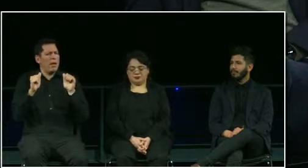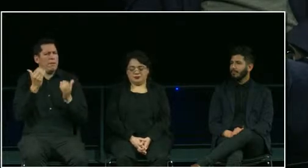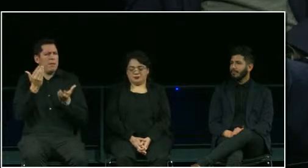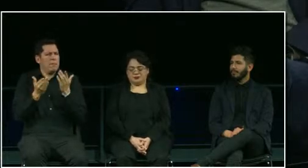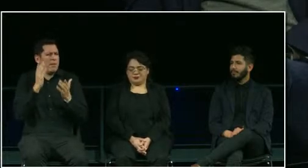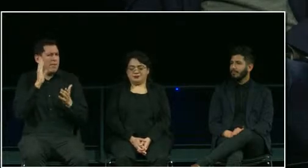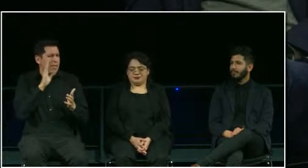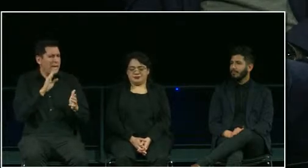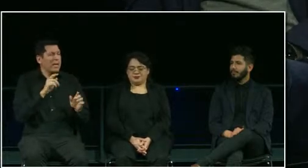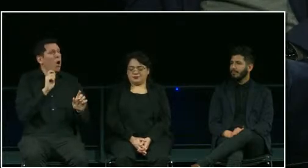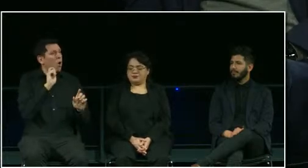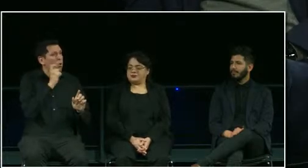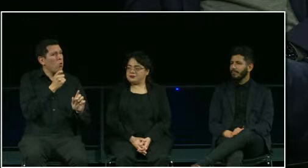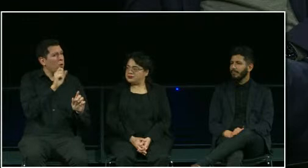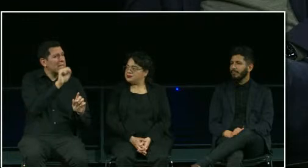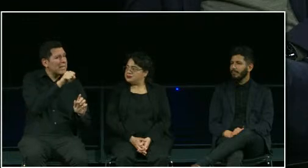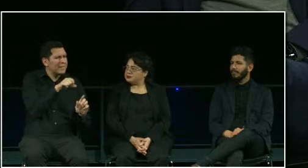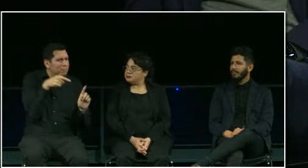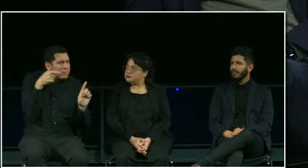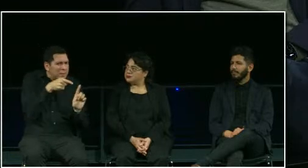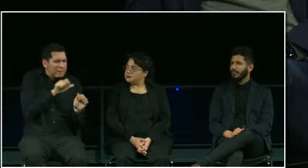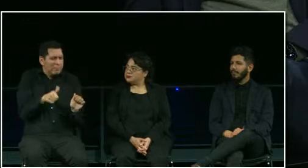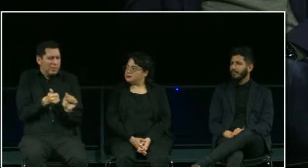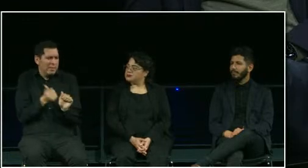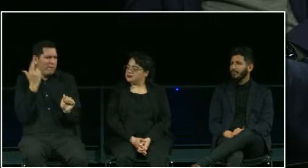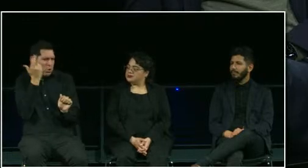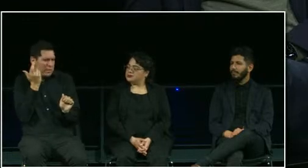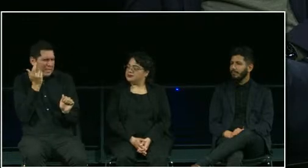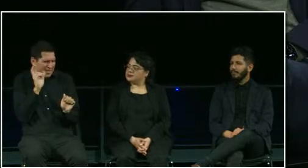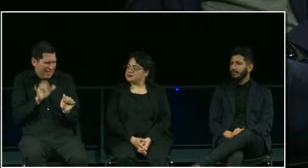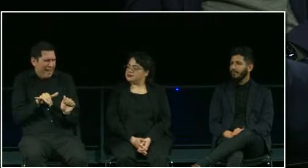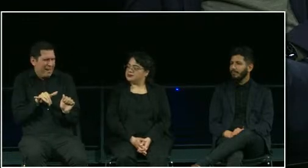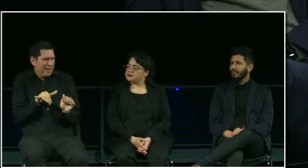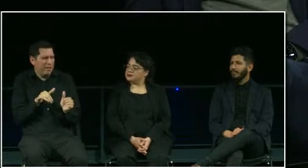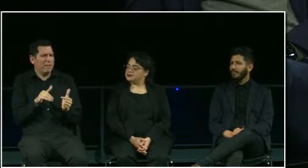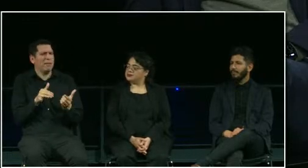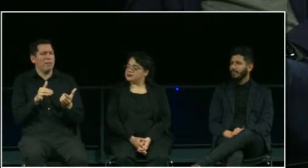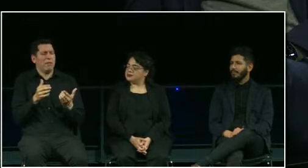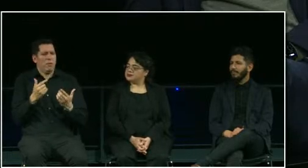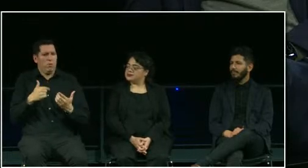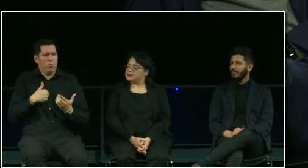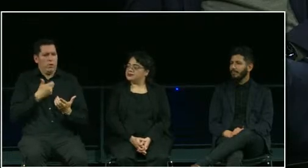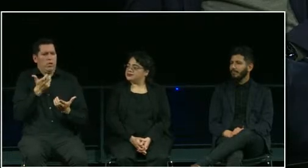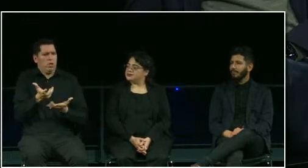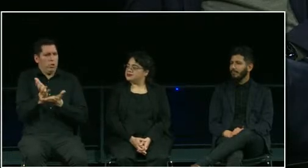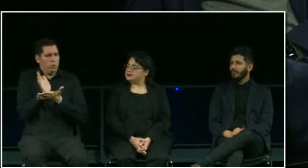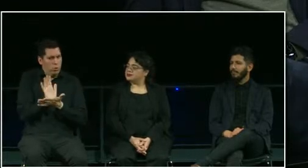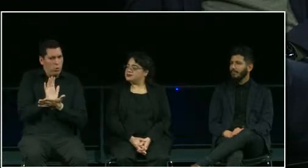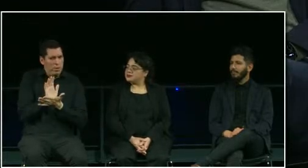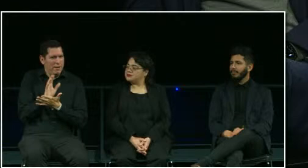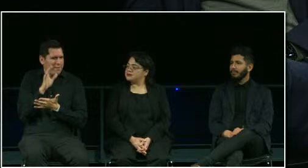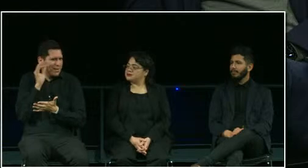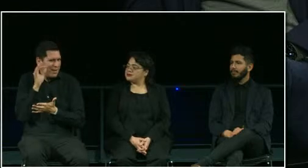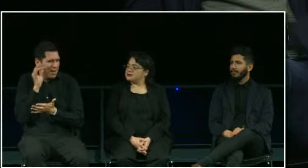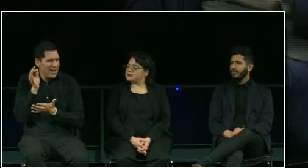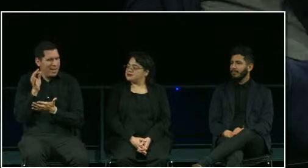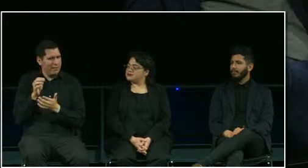cool, but you have a reason behind it. And for us, the idea that we're telling a story about Puss in Boots, who